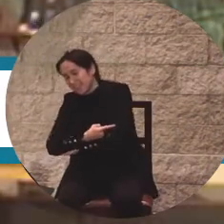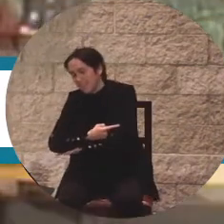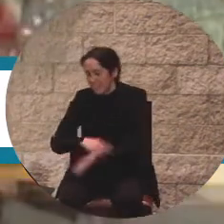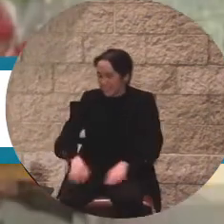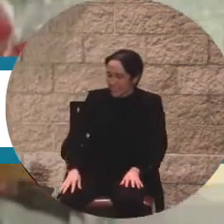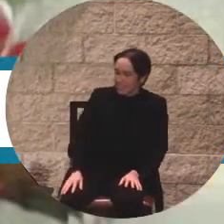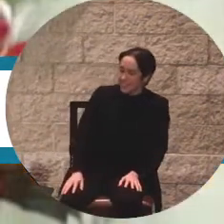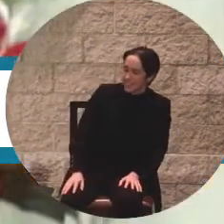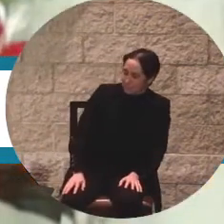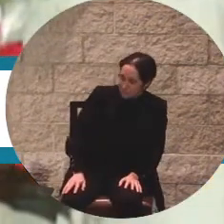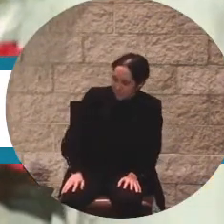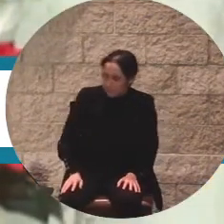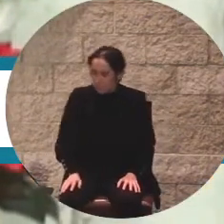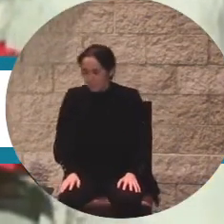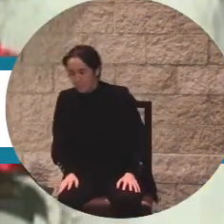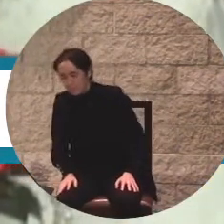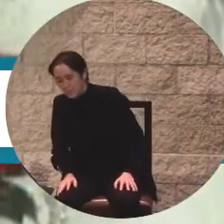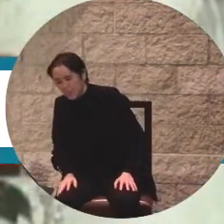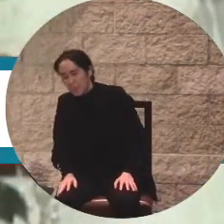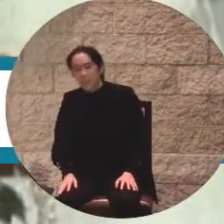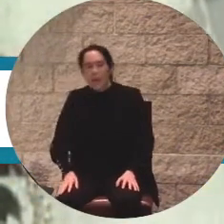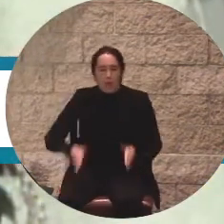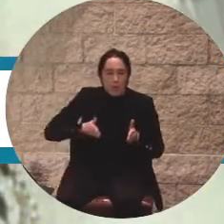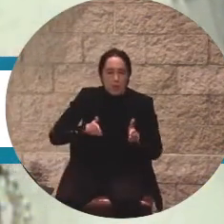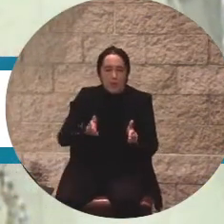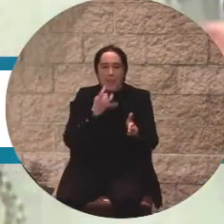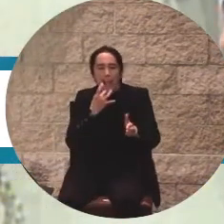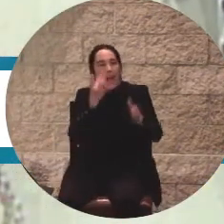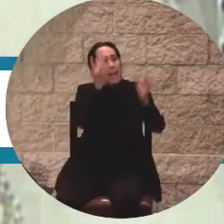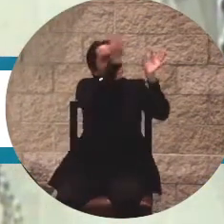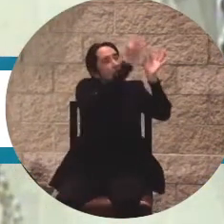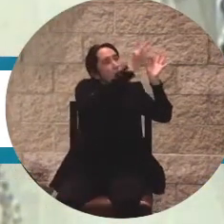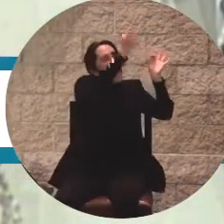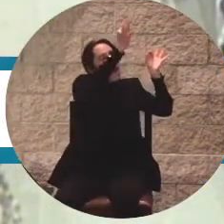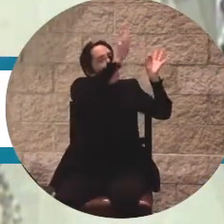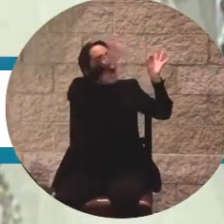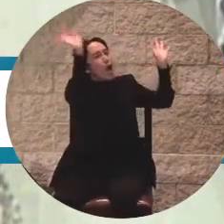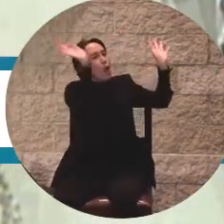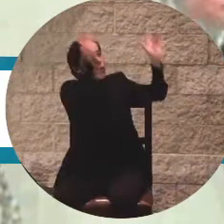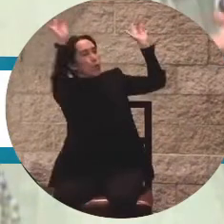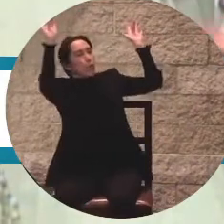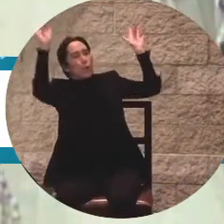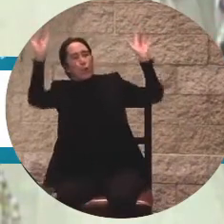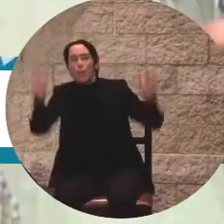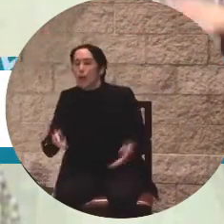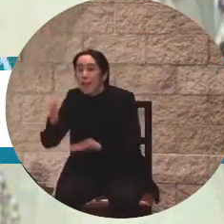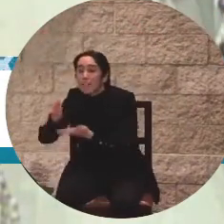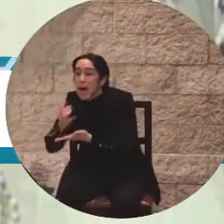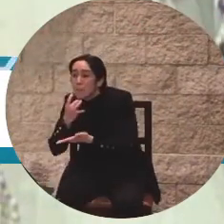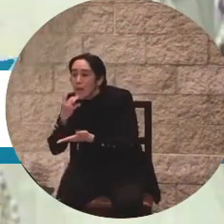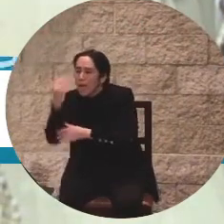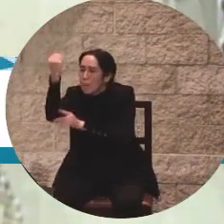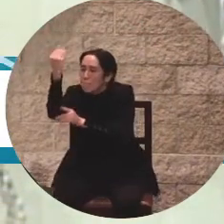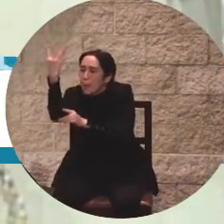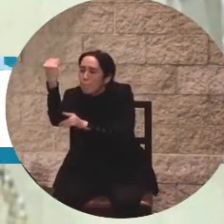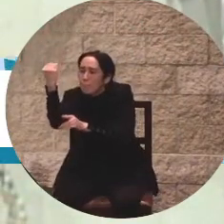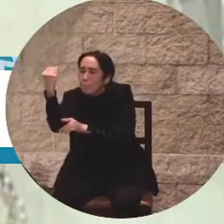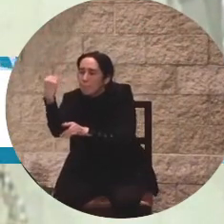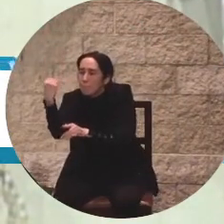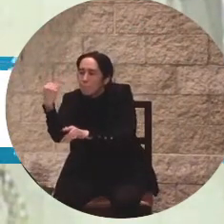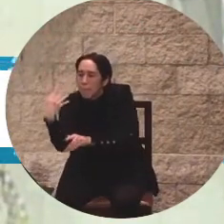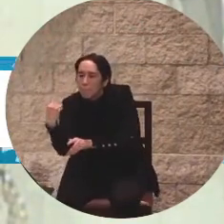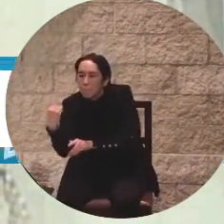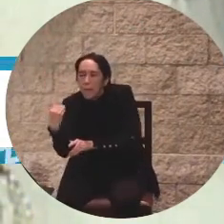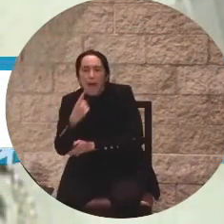Day. Strings of street lights, even stoplights, flash